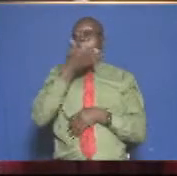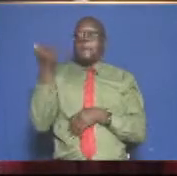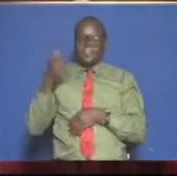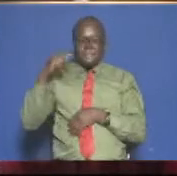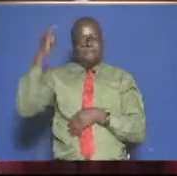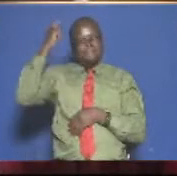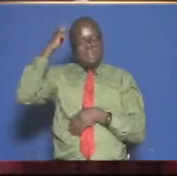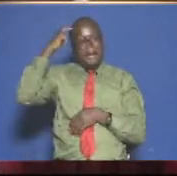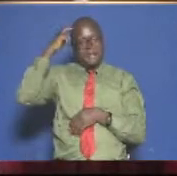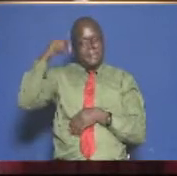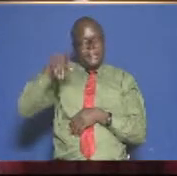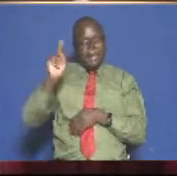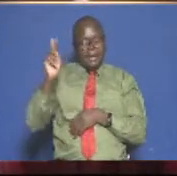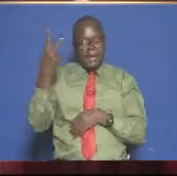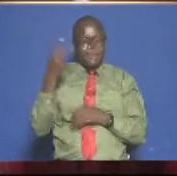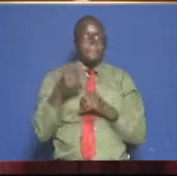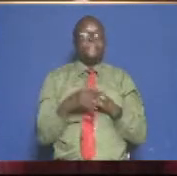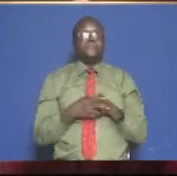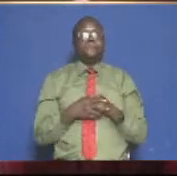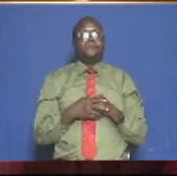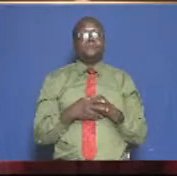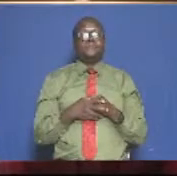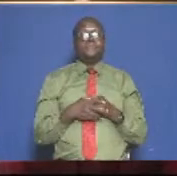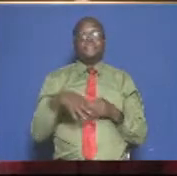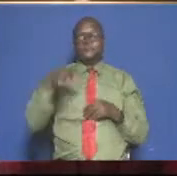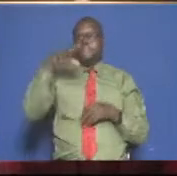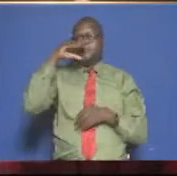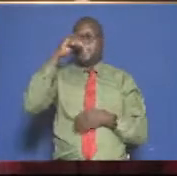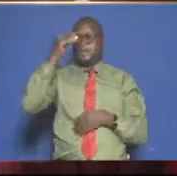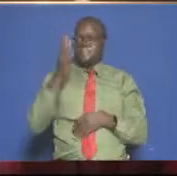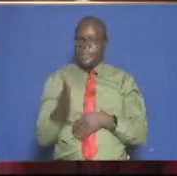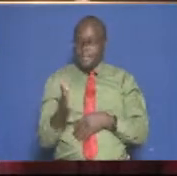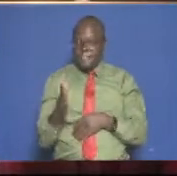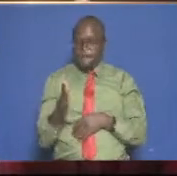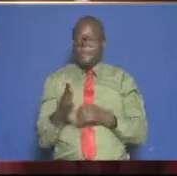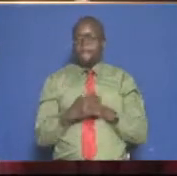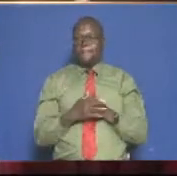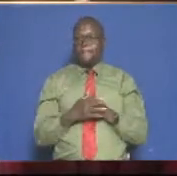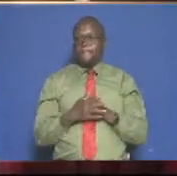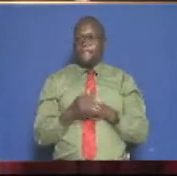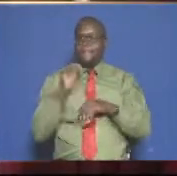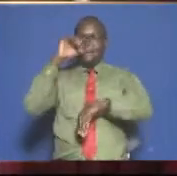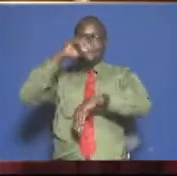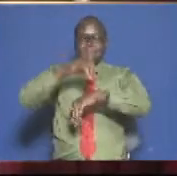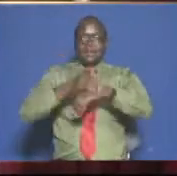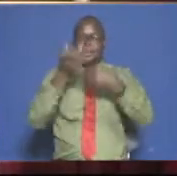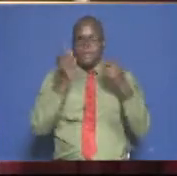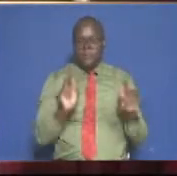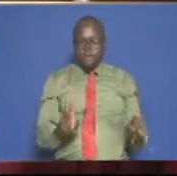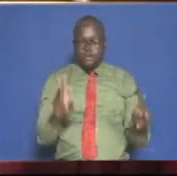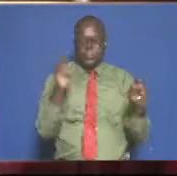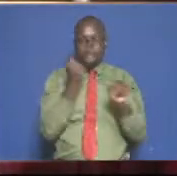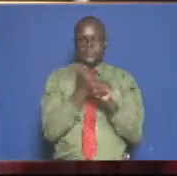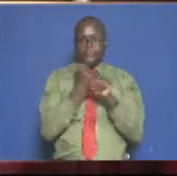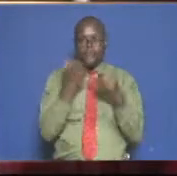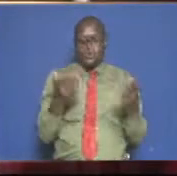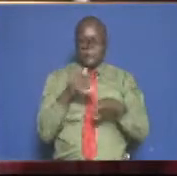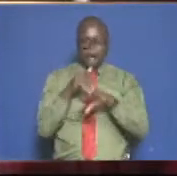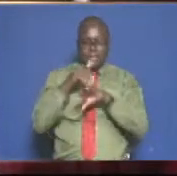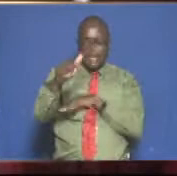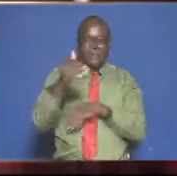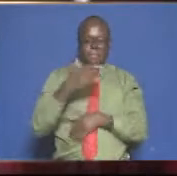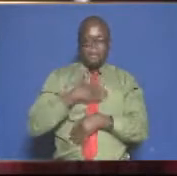in this country. Mr. Speaker, sir, let me take this opportunity to convey